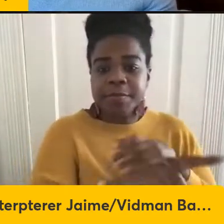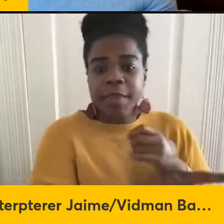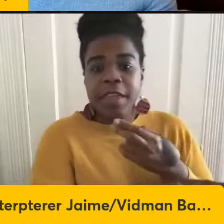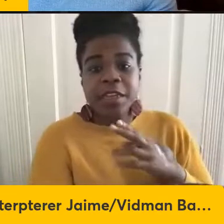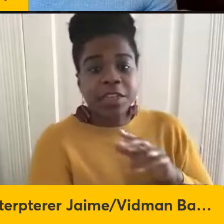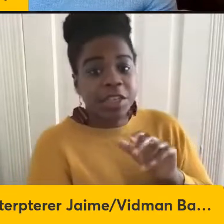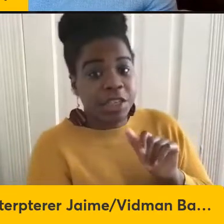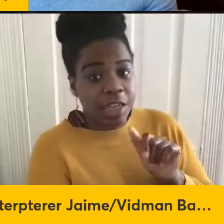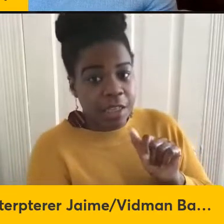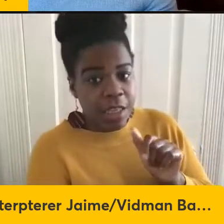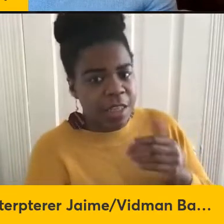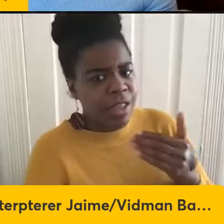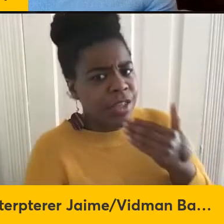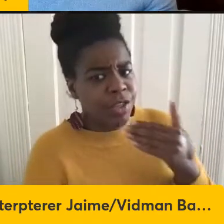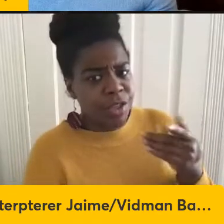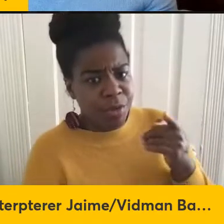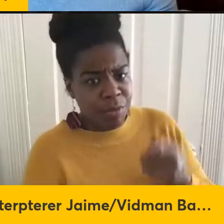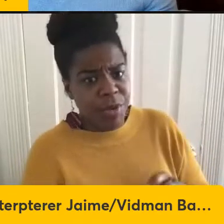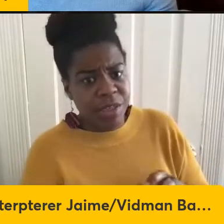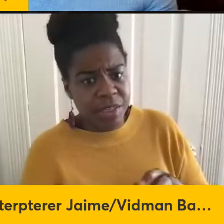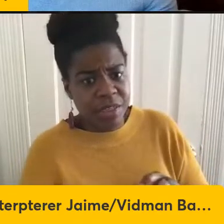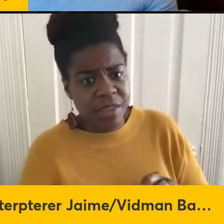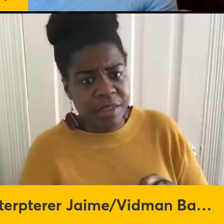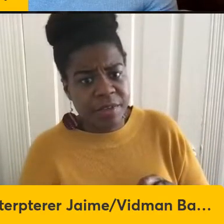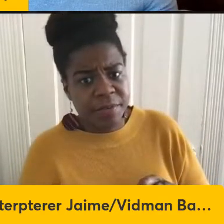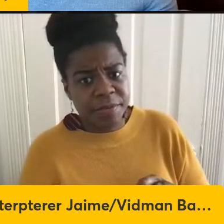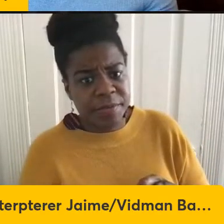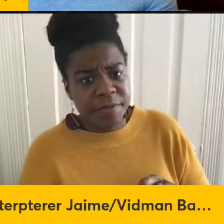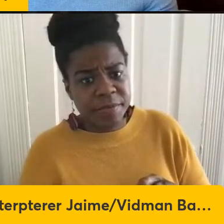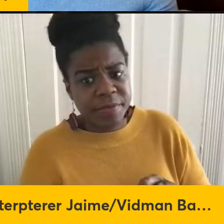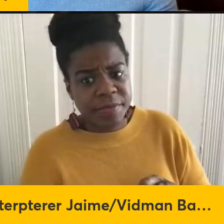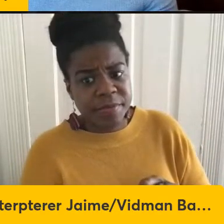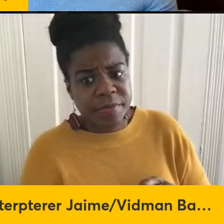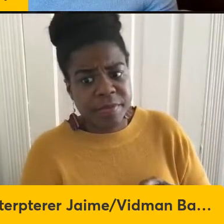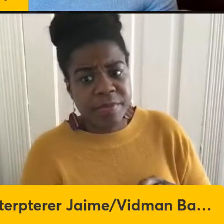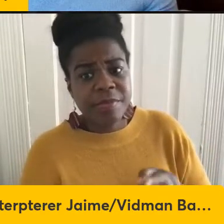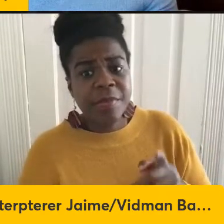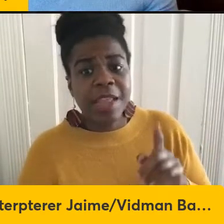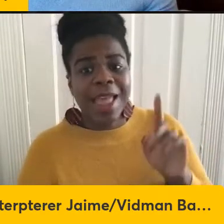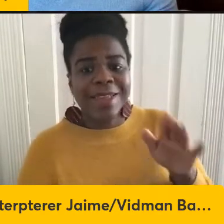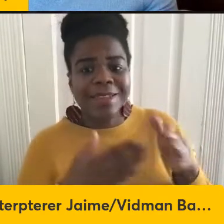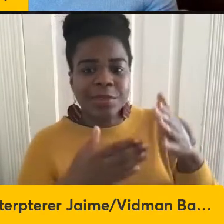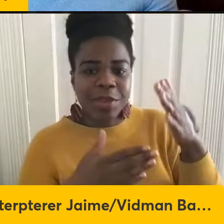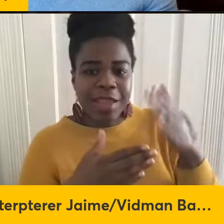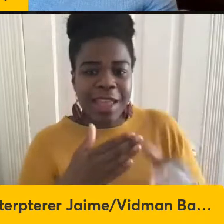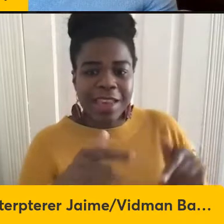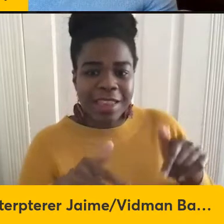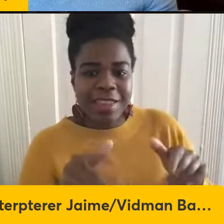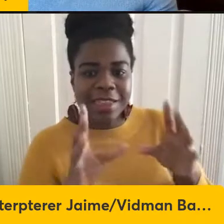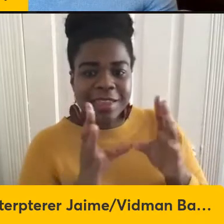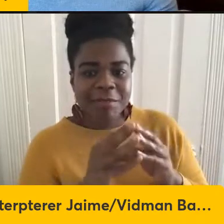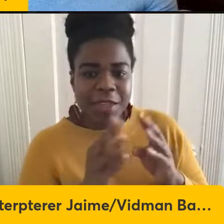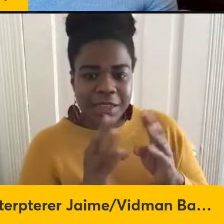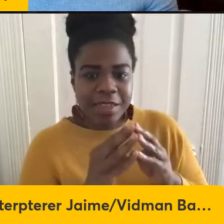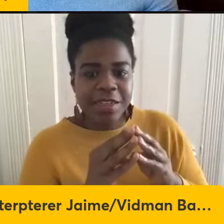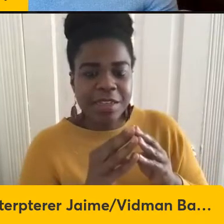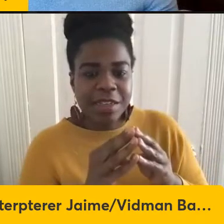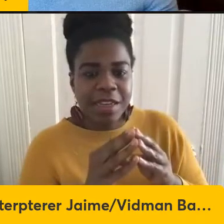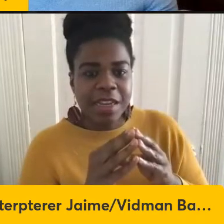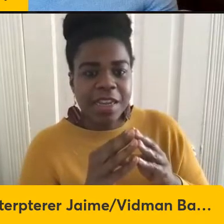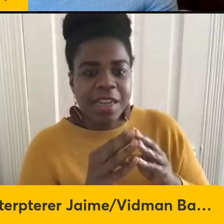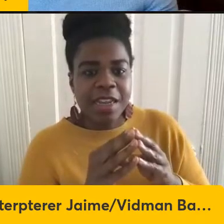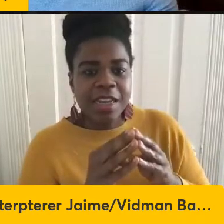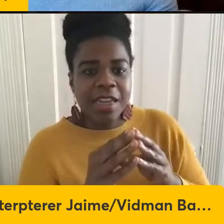a great point. I want to sort of, as we wrap up this session, the